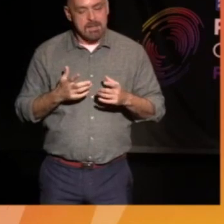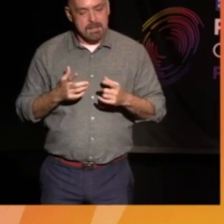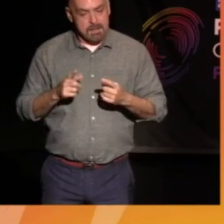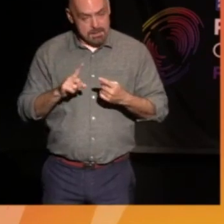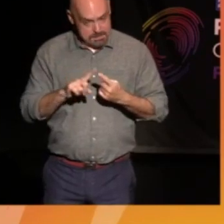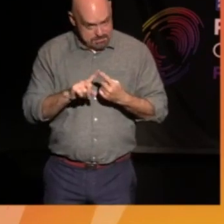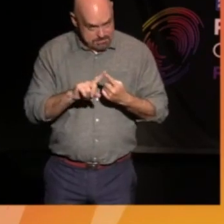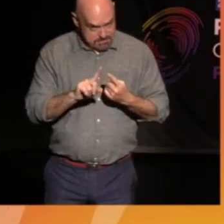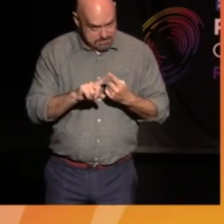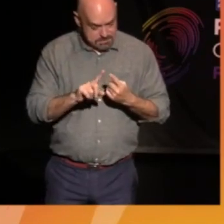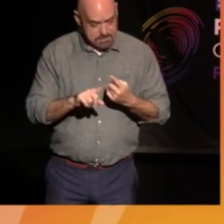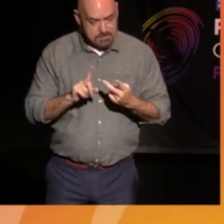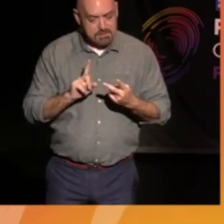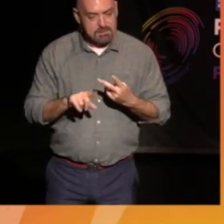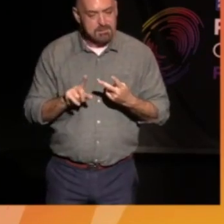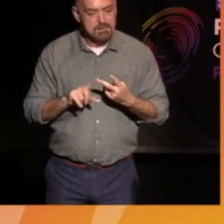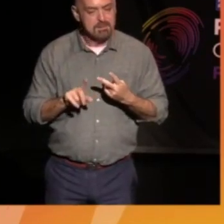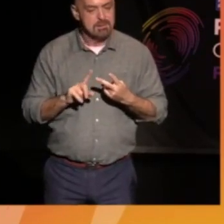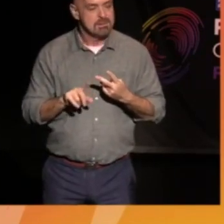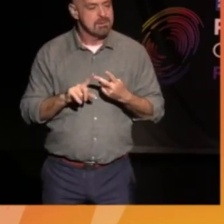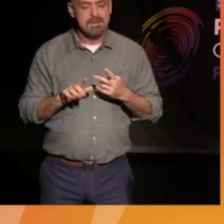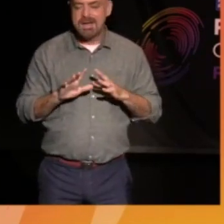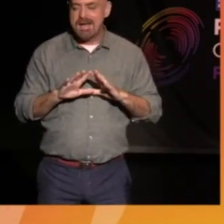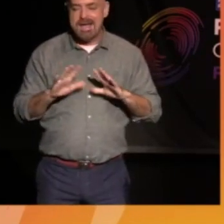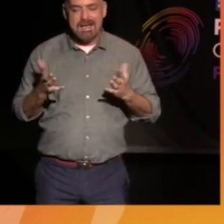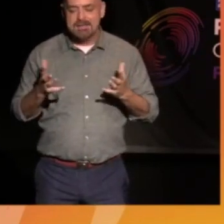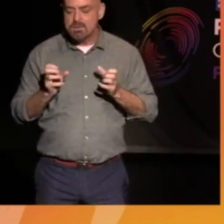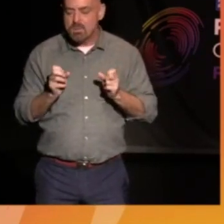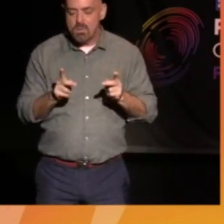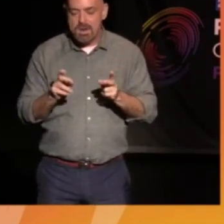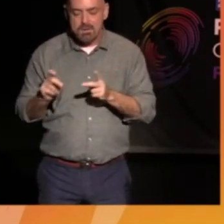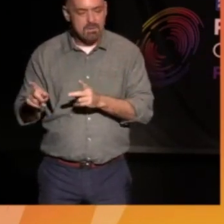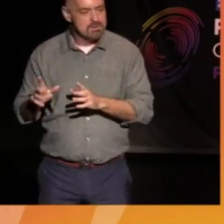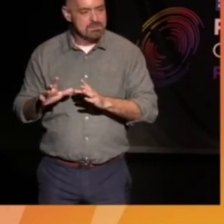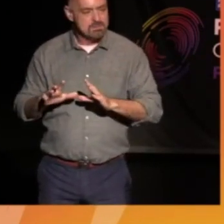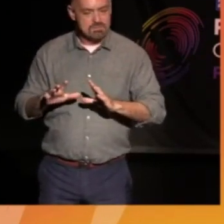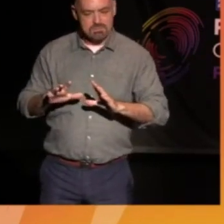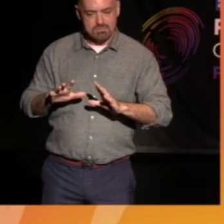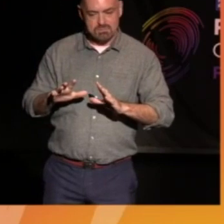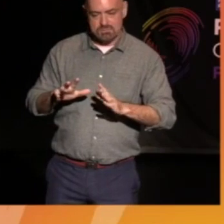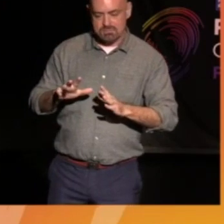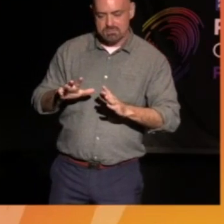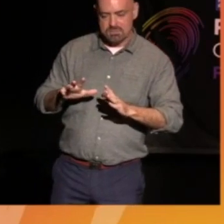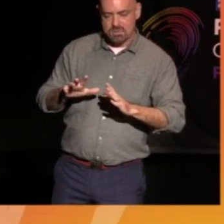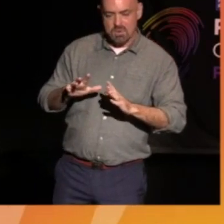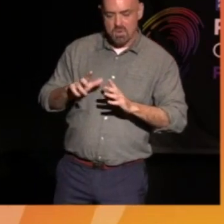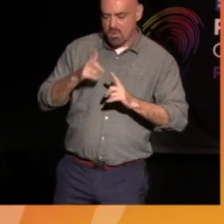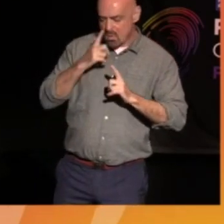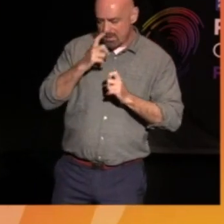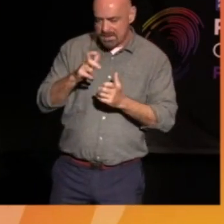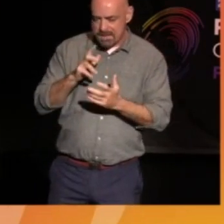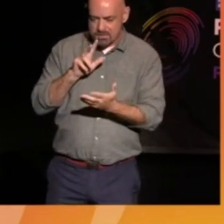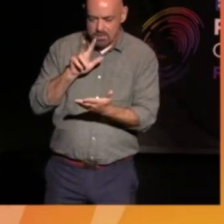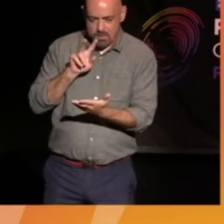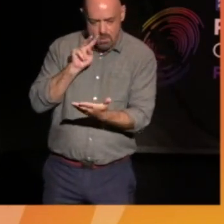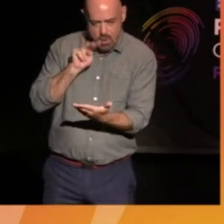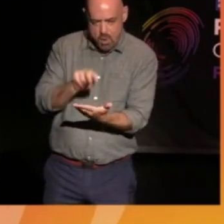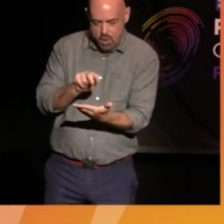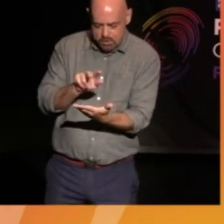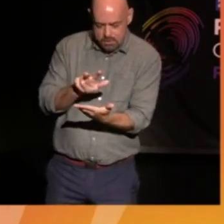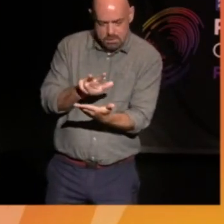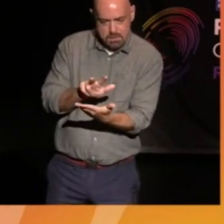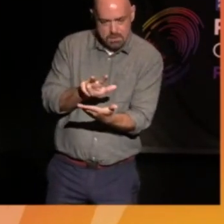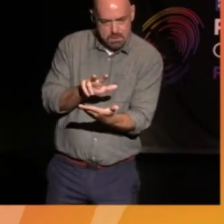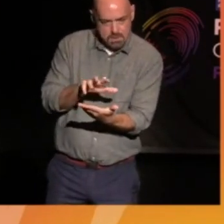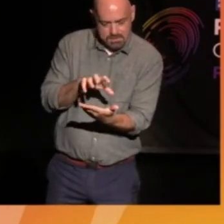then, are there any ways that, things like accreditations that we can look out for that guarantee that there